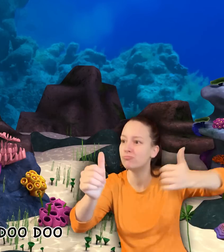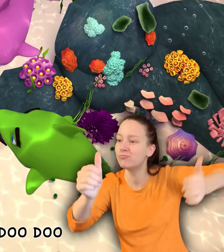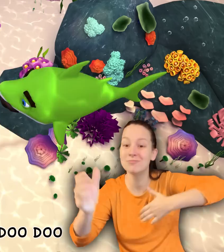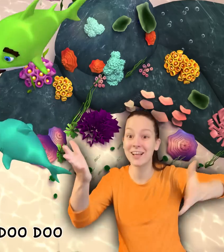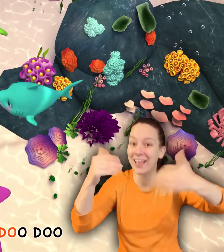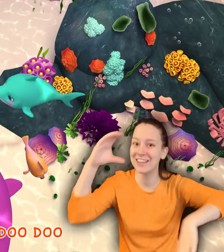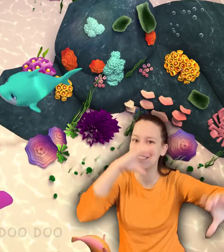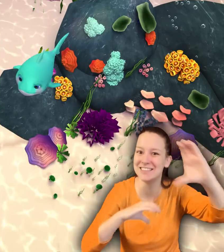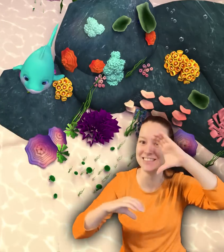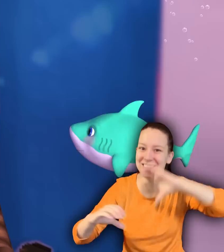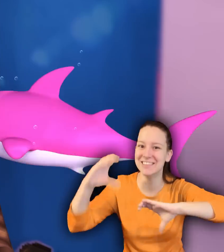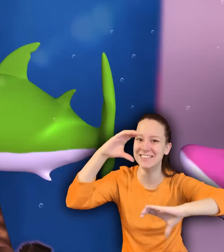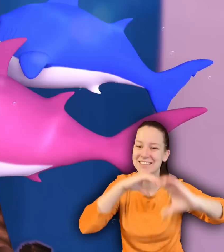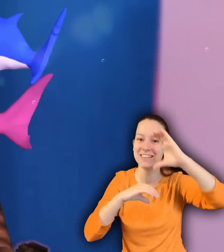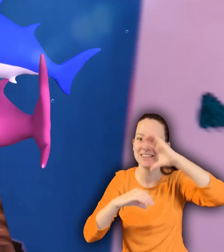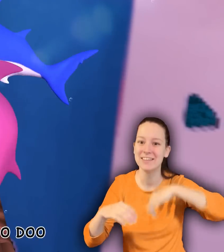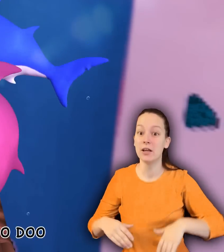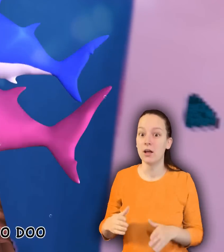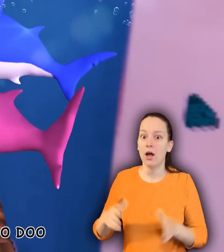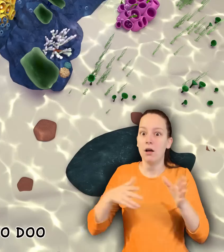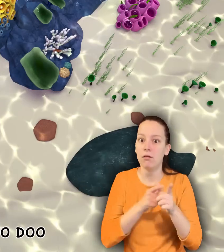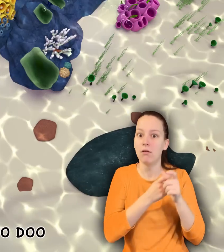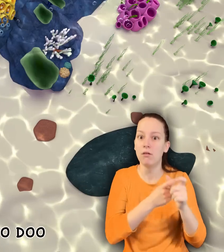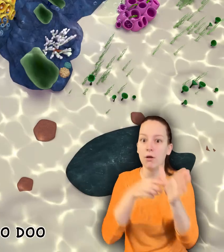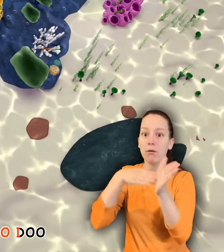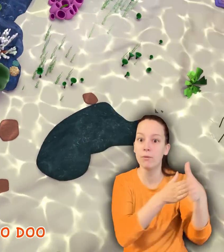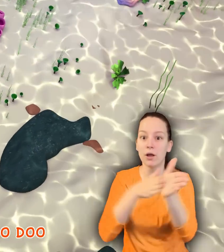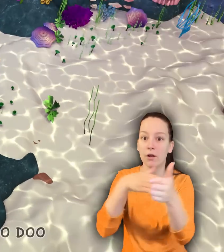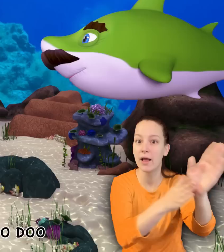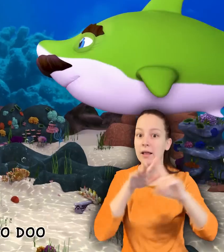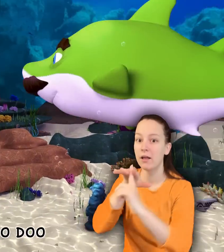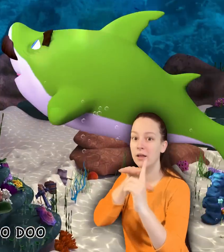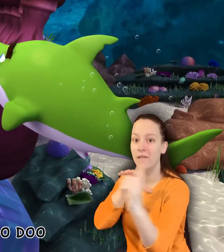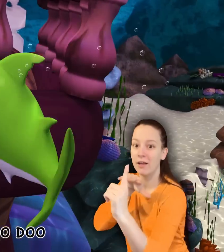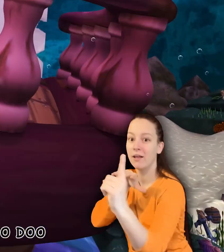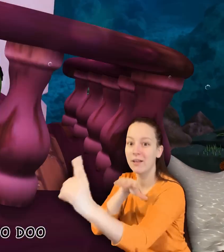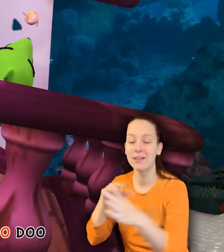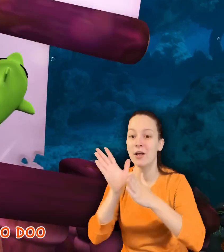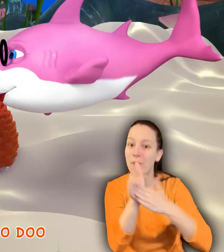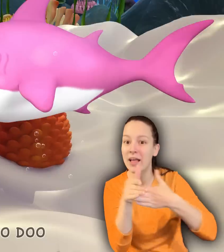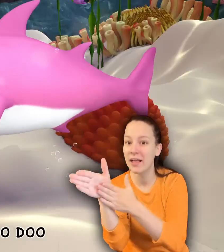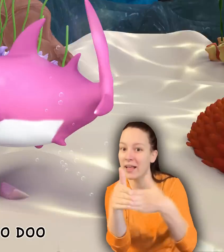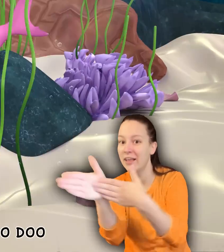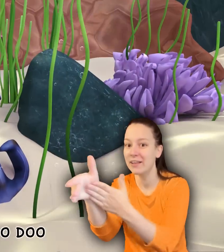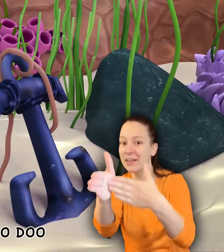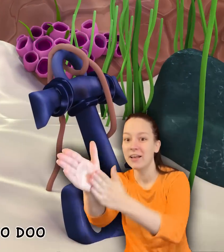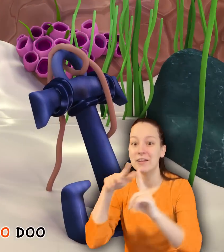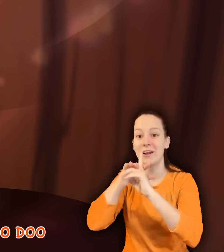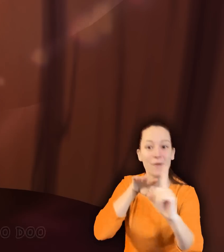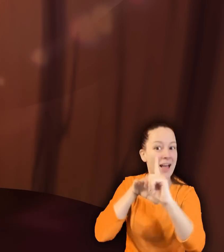Let's Go Hunt Let's Go Hunt run away do do run away do do do do do run